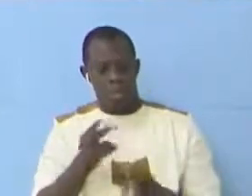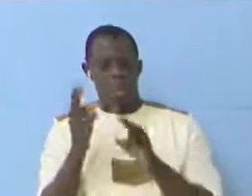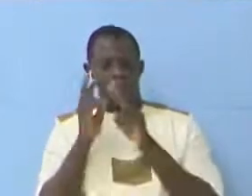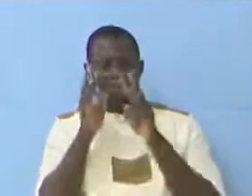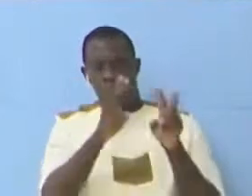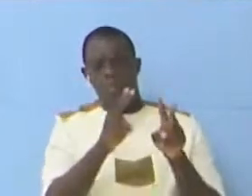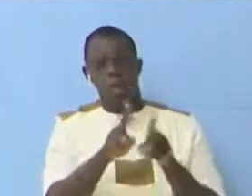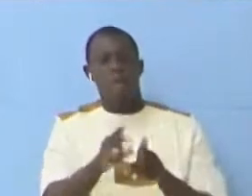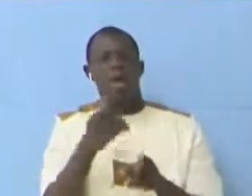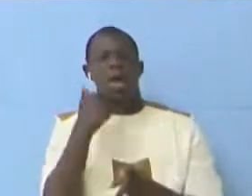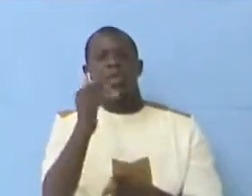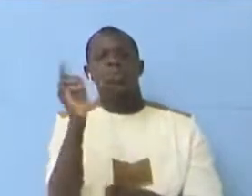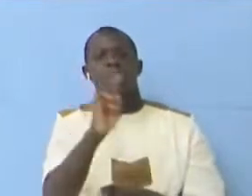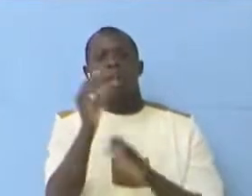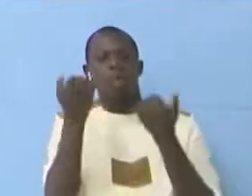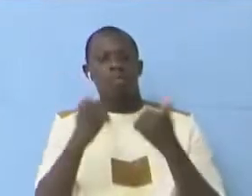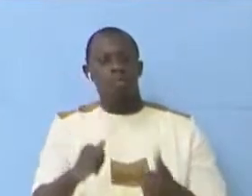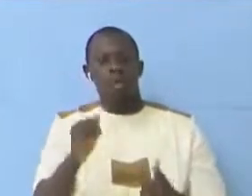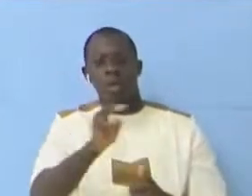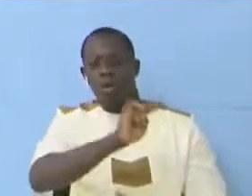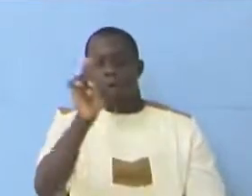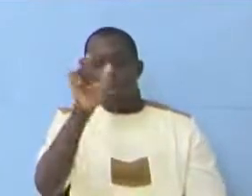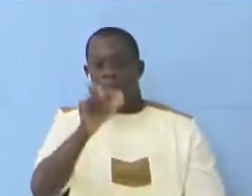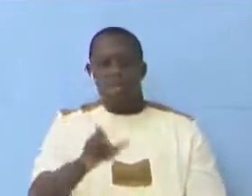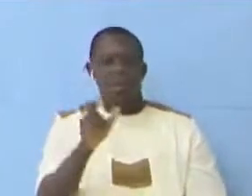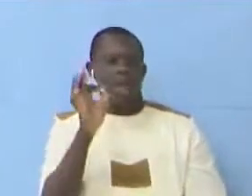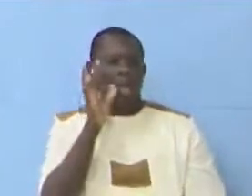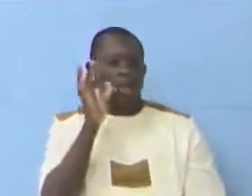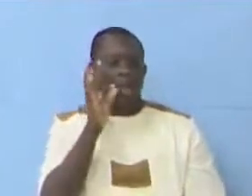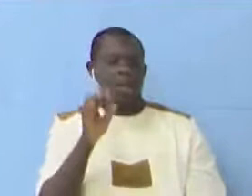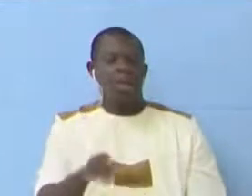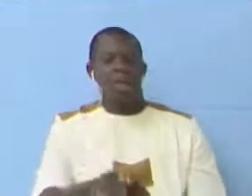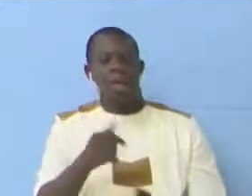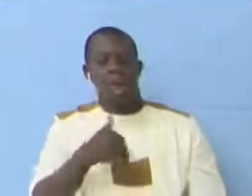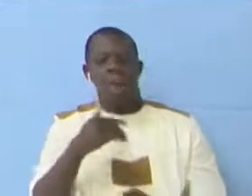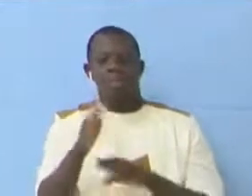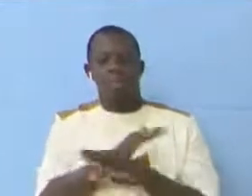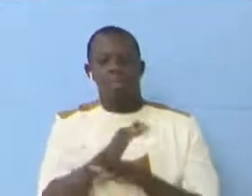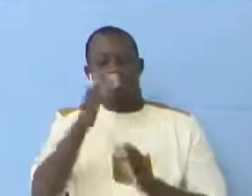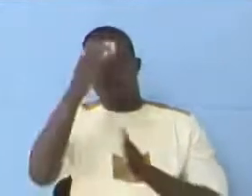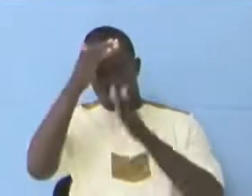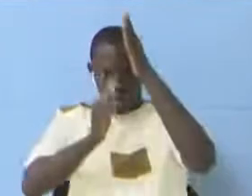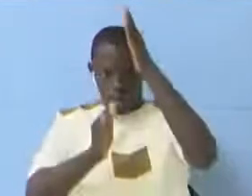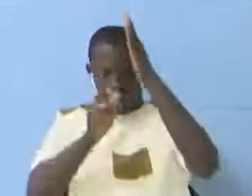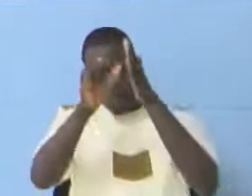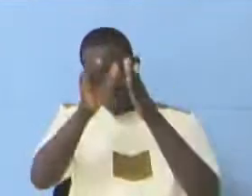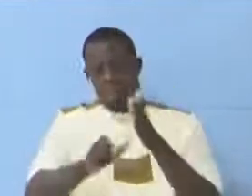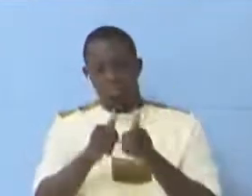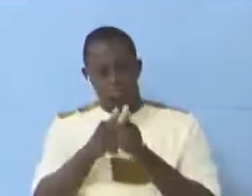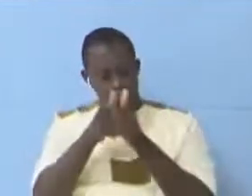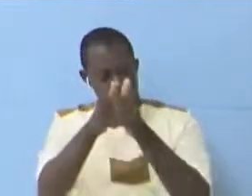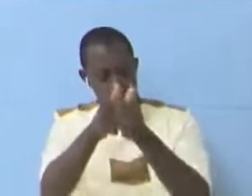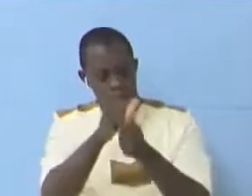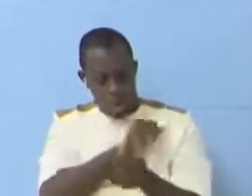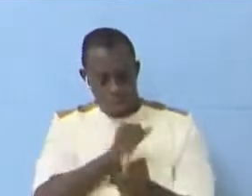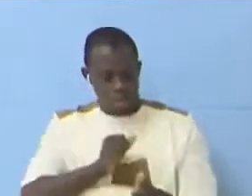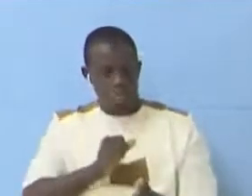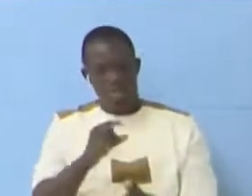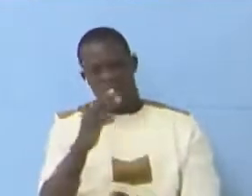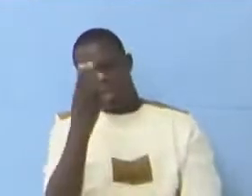But nobody responded. I was escorted with Musa Diba by some soldiers, perhaps 3 or more. We